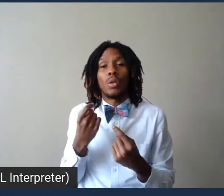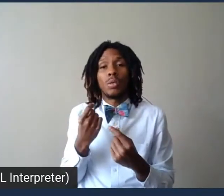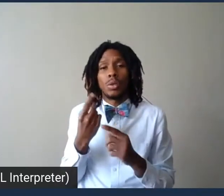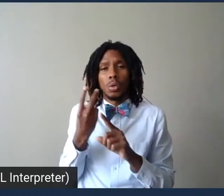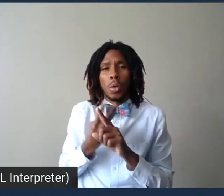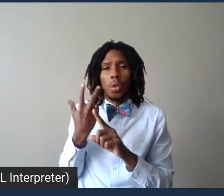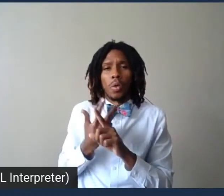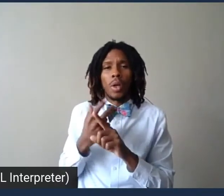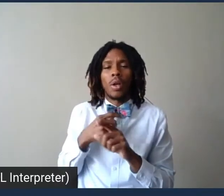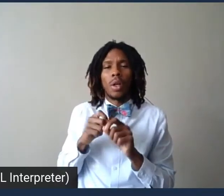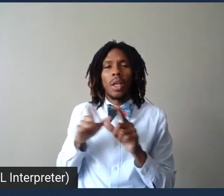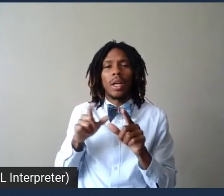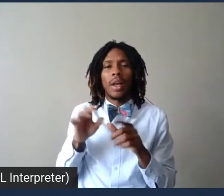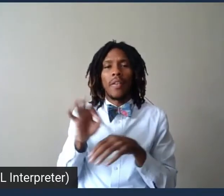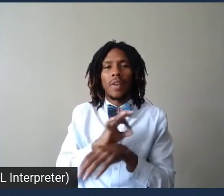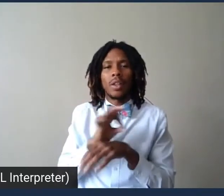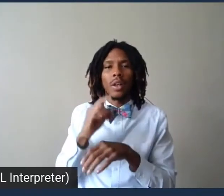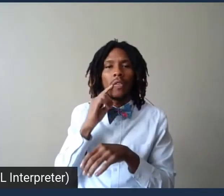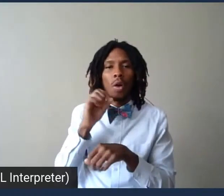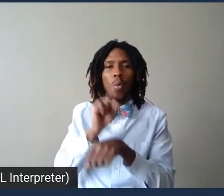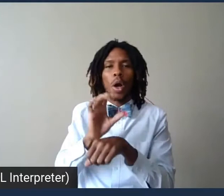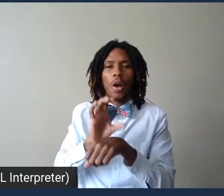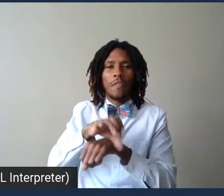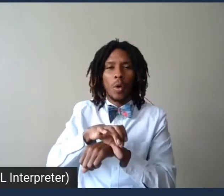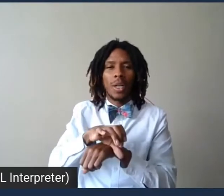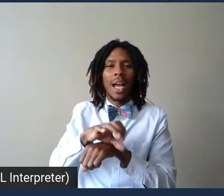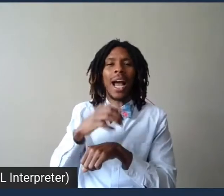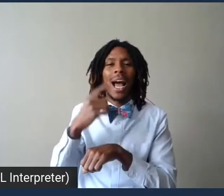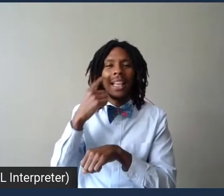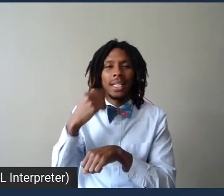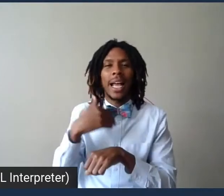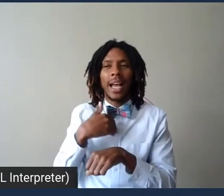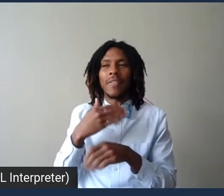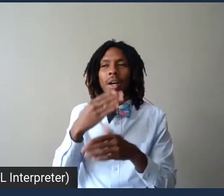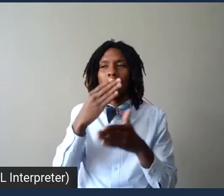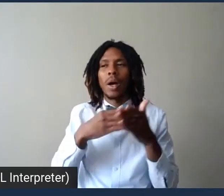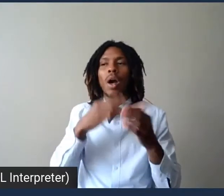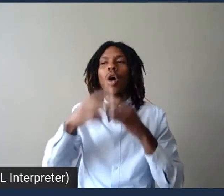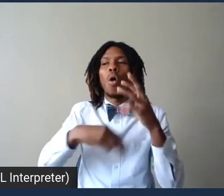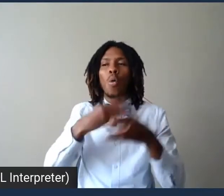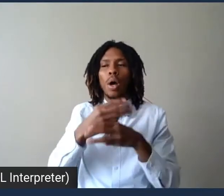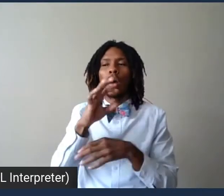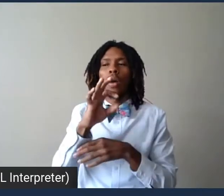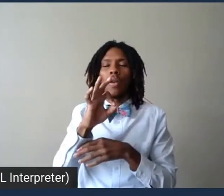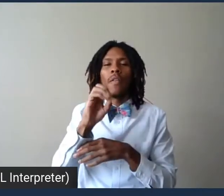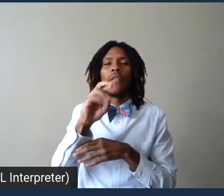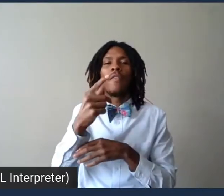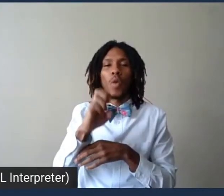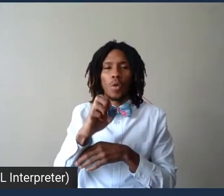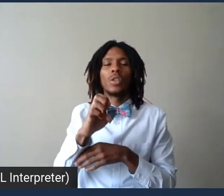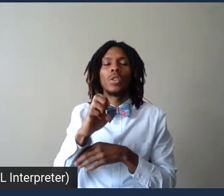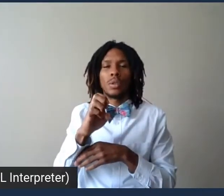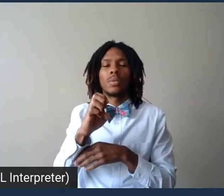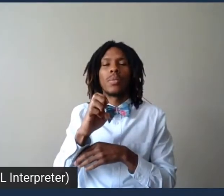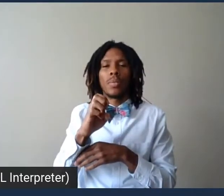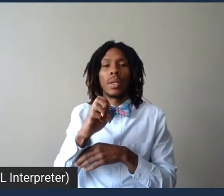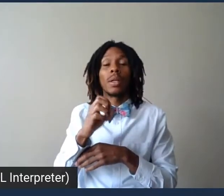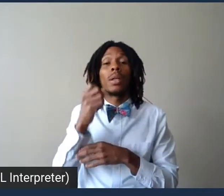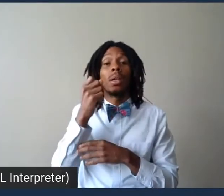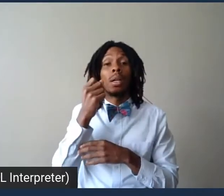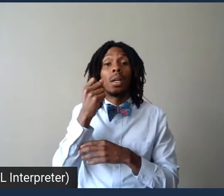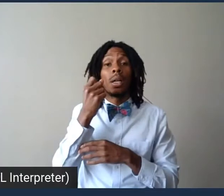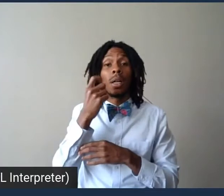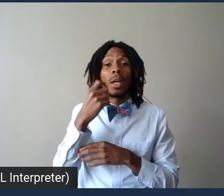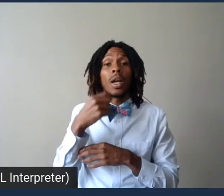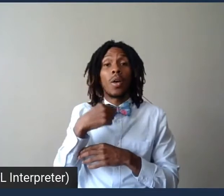released a functionality called WorldForge. I believe there's actually a segment on that in one of our earlier sessions. And in that, we